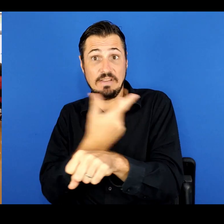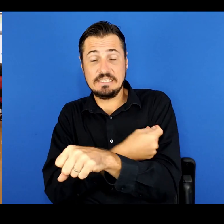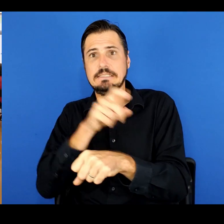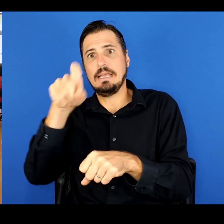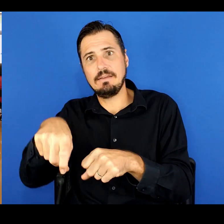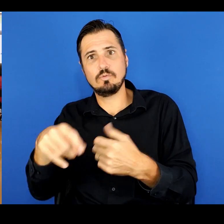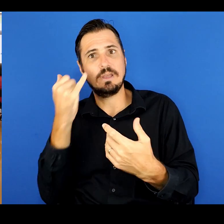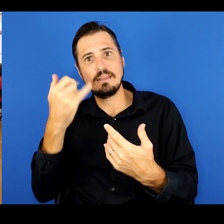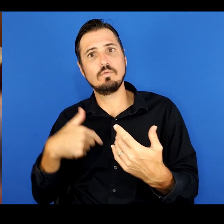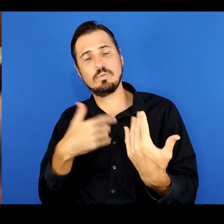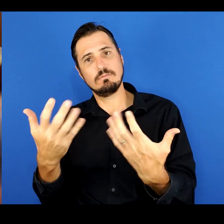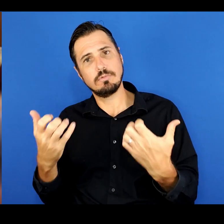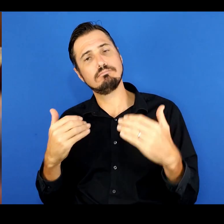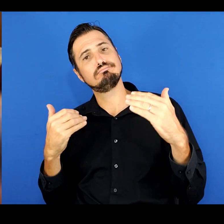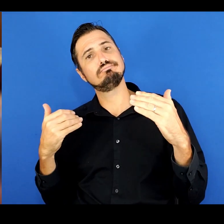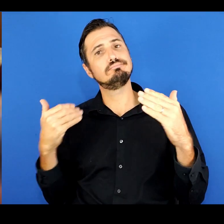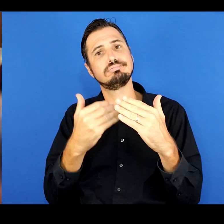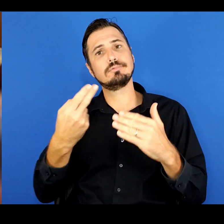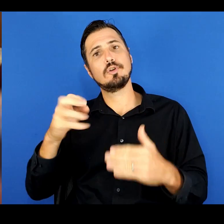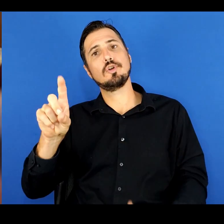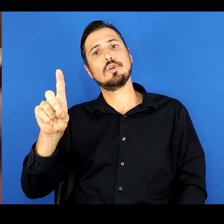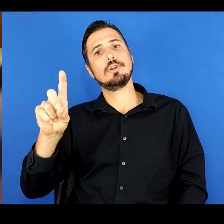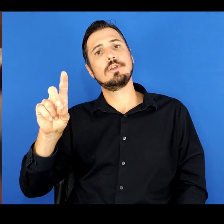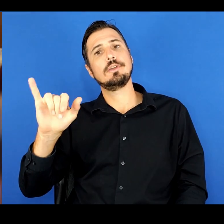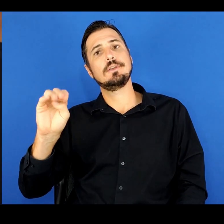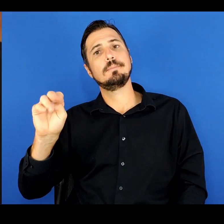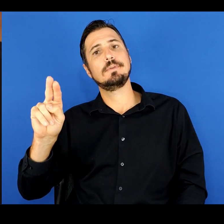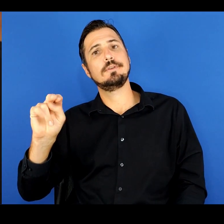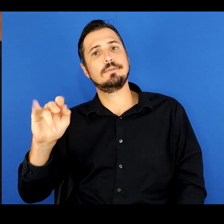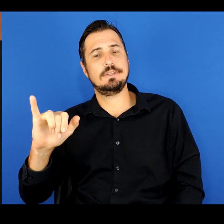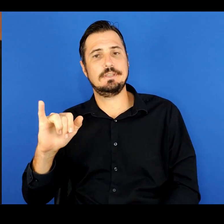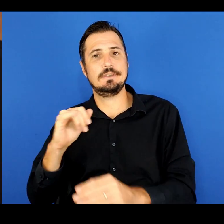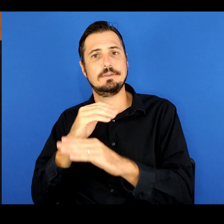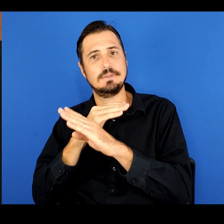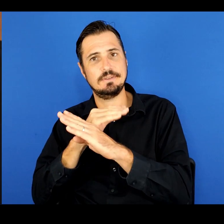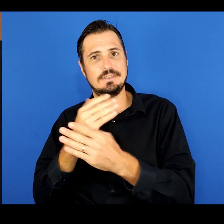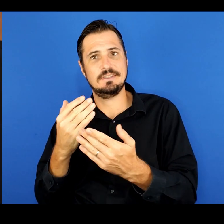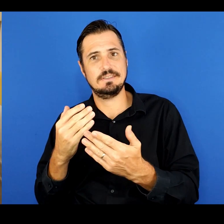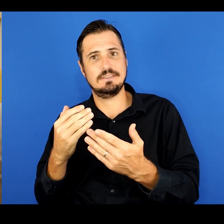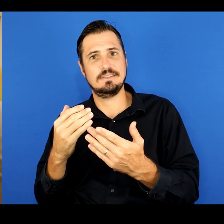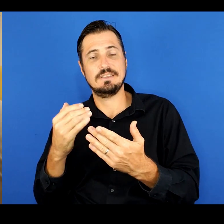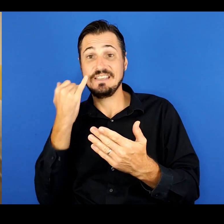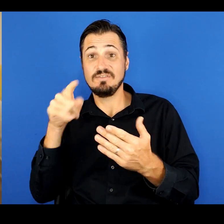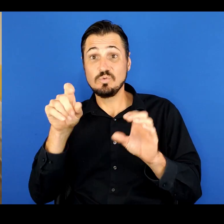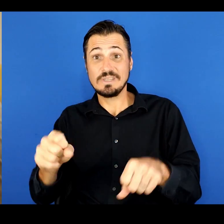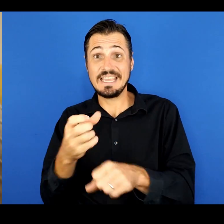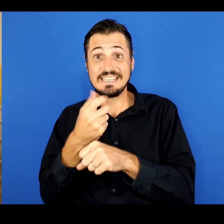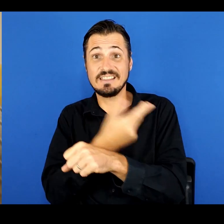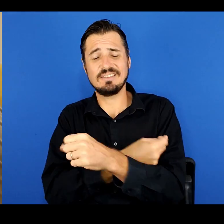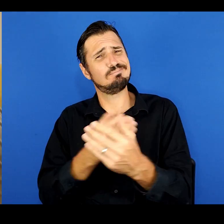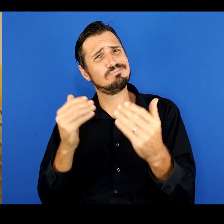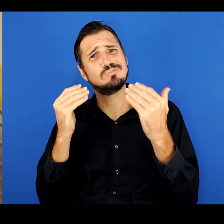to achieve herd immunity. If you are eligible and able, please consider getting vaccinated. Once again,